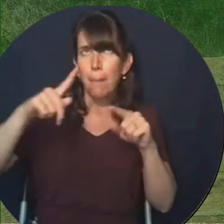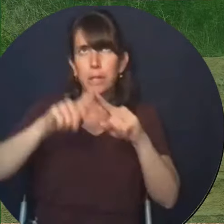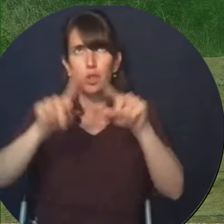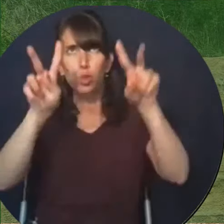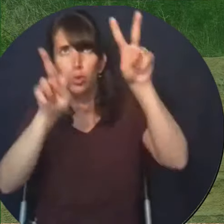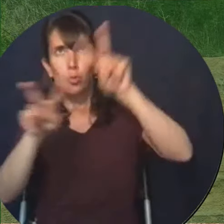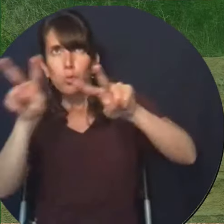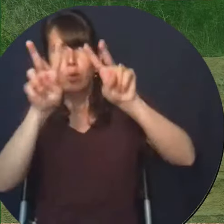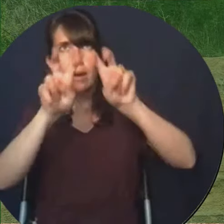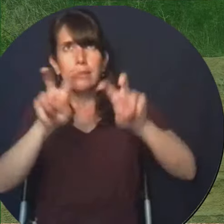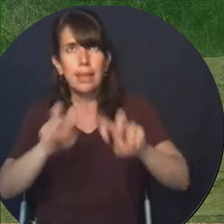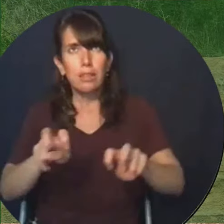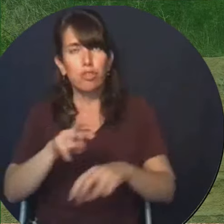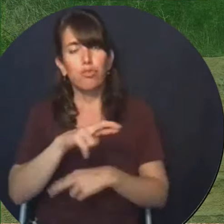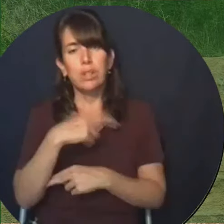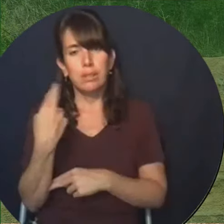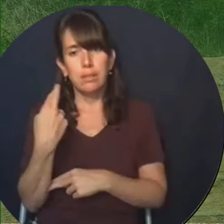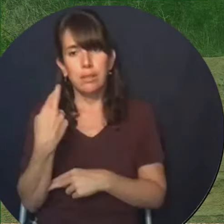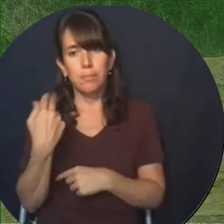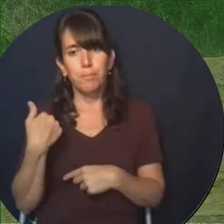I don't mind jumping in quickly.